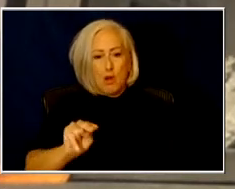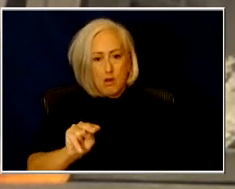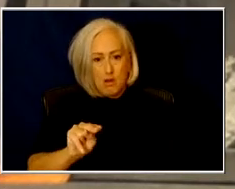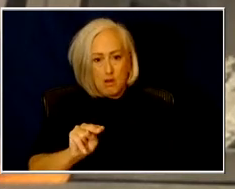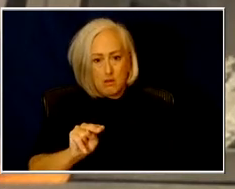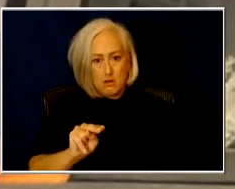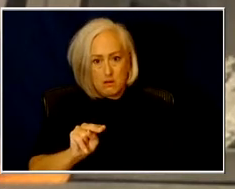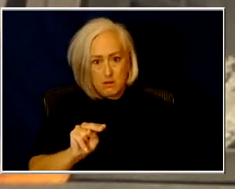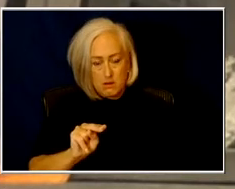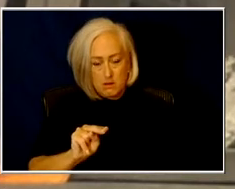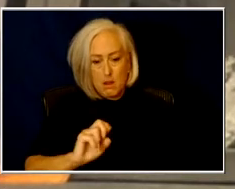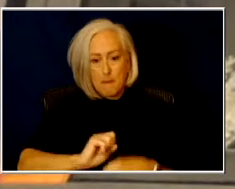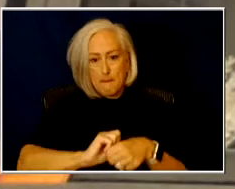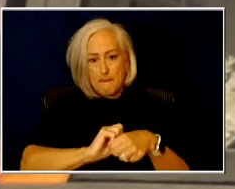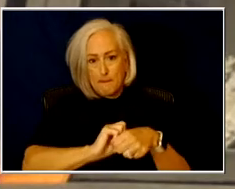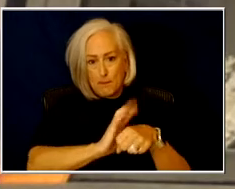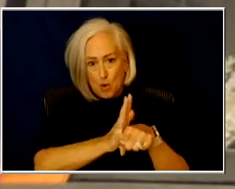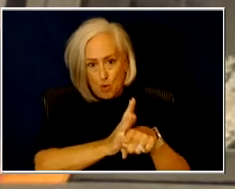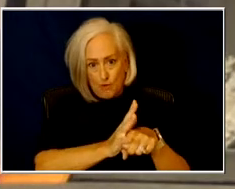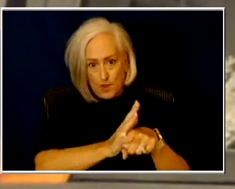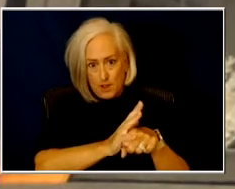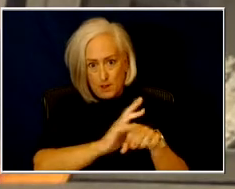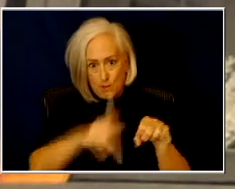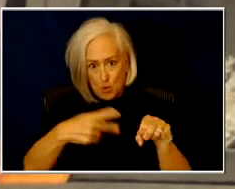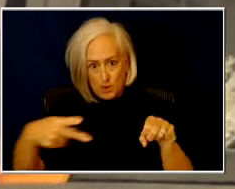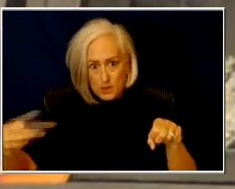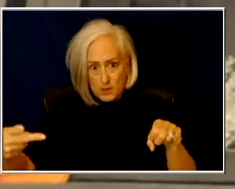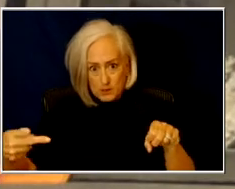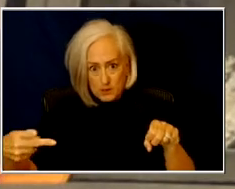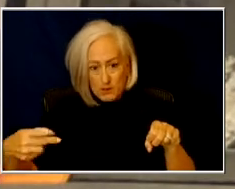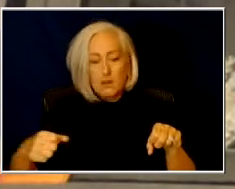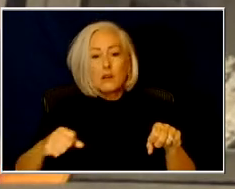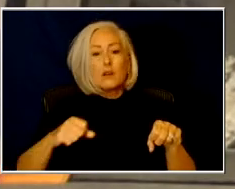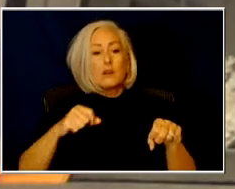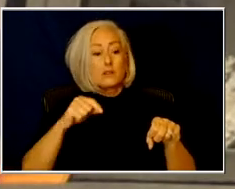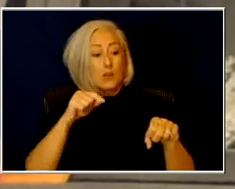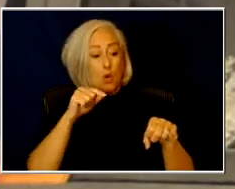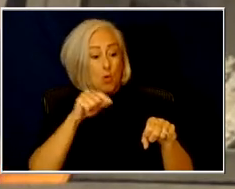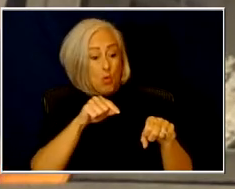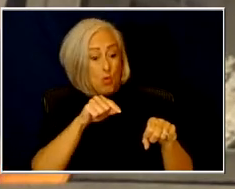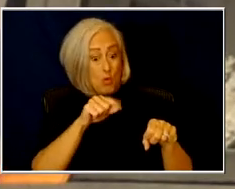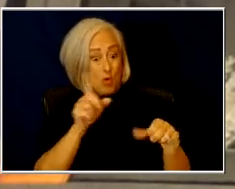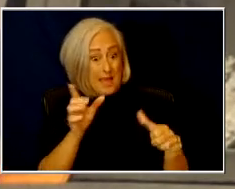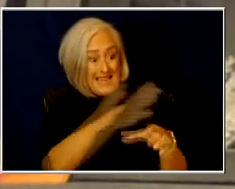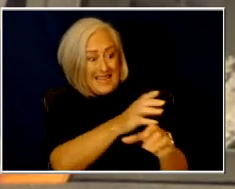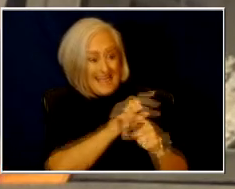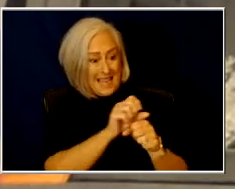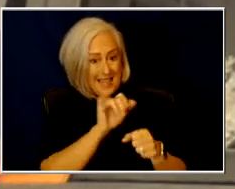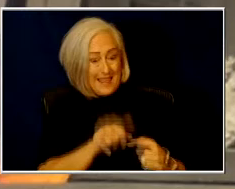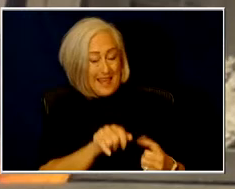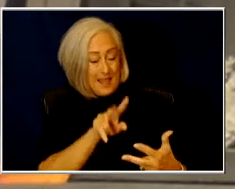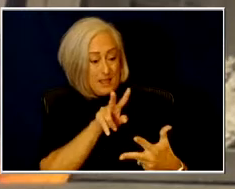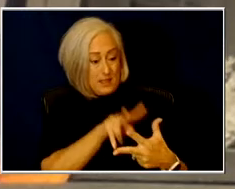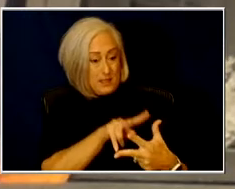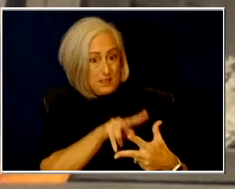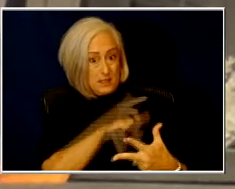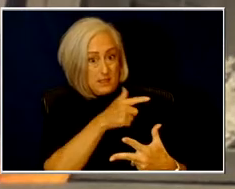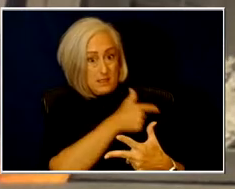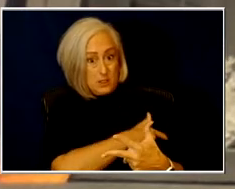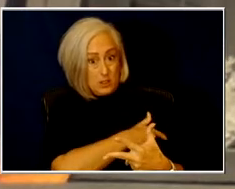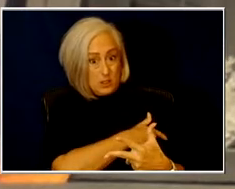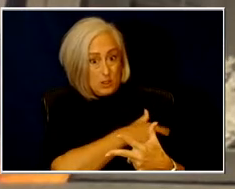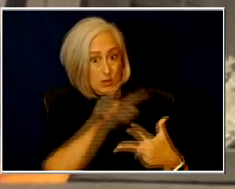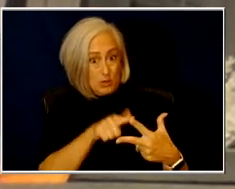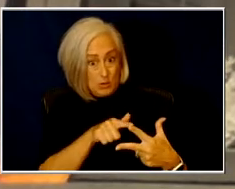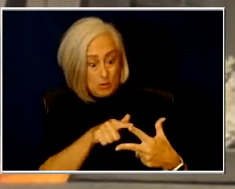complete your uh original series and then get these boosters that may well be altered